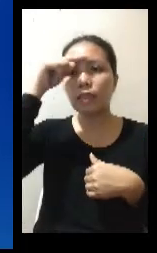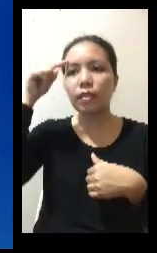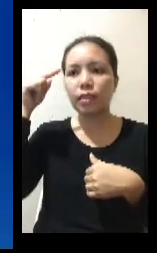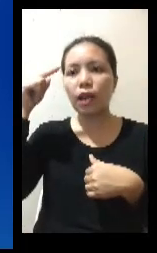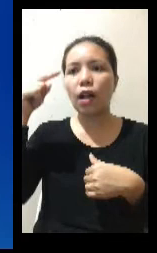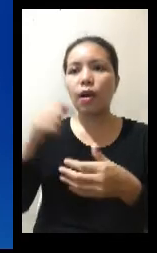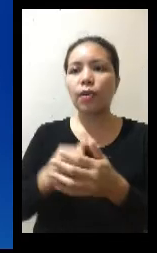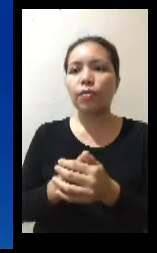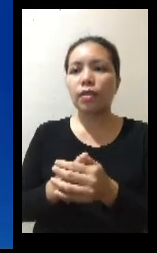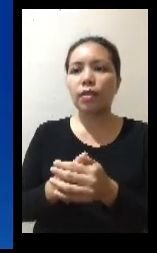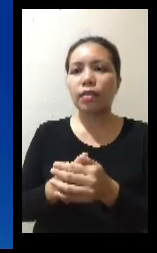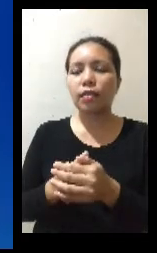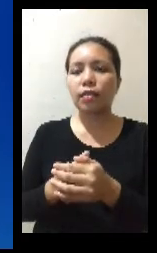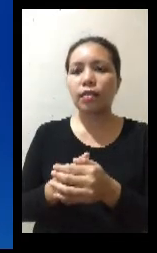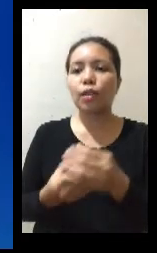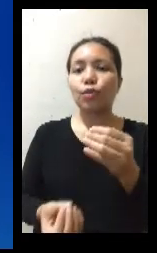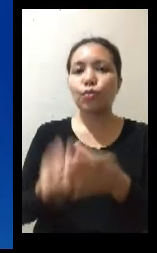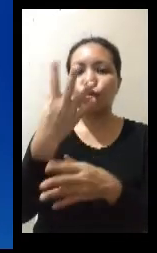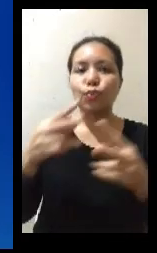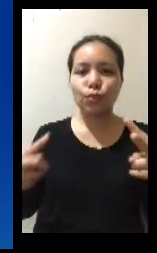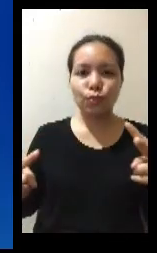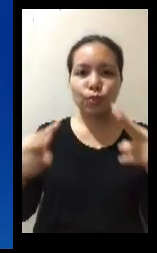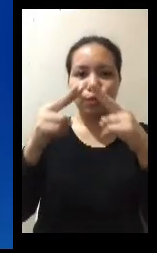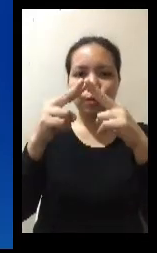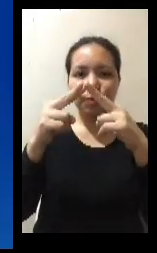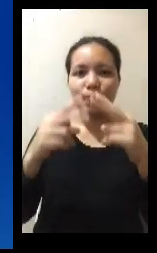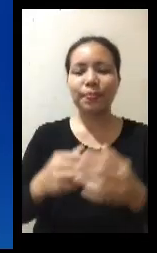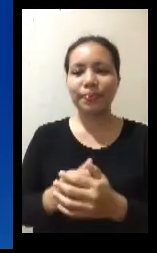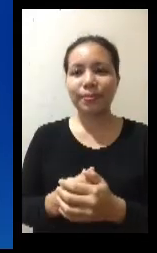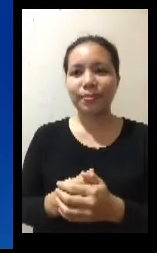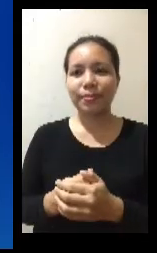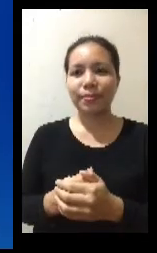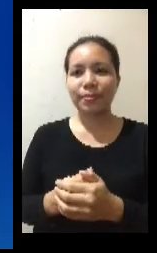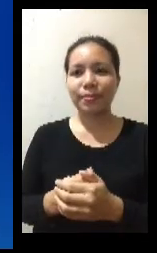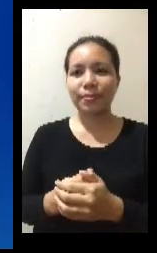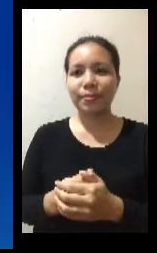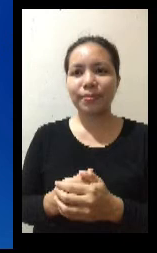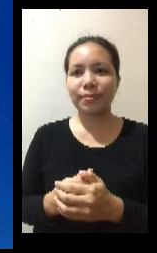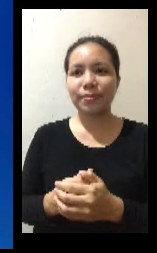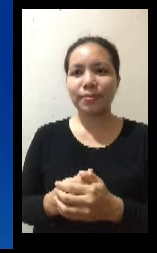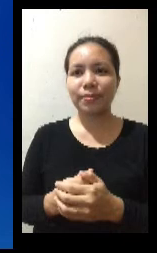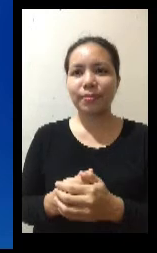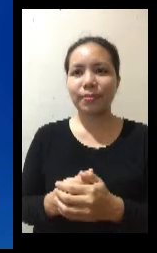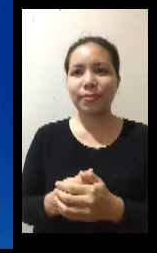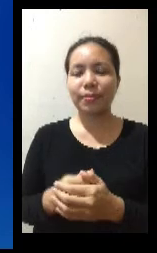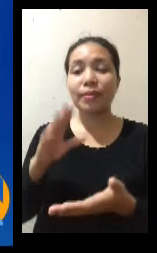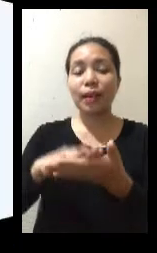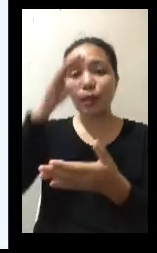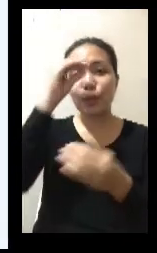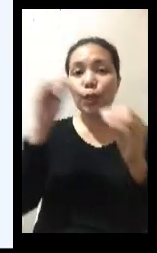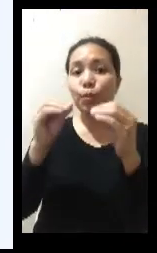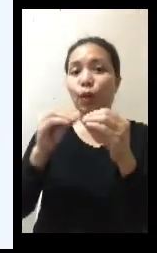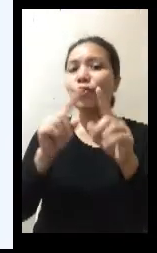your place? Discuss with a family member on what you should do in case of a volcanic eruption.